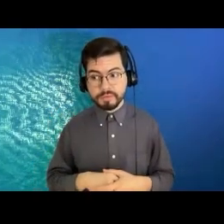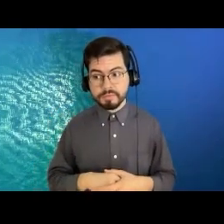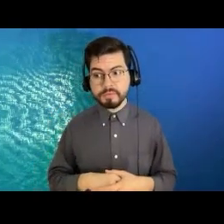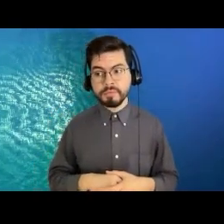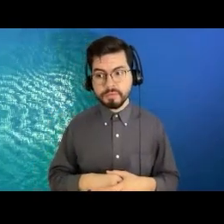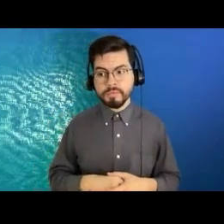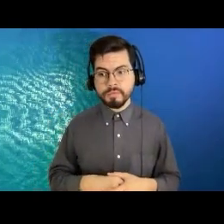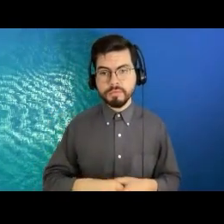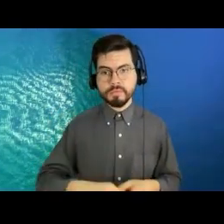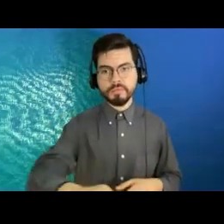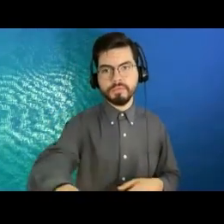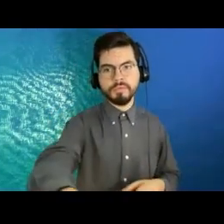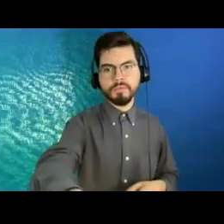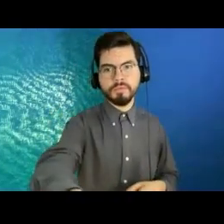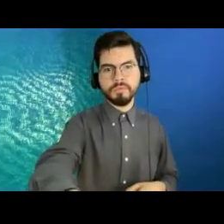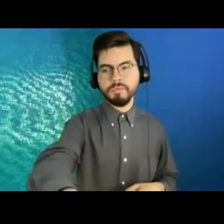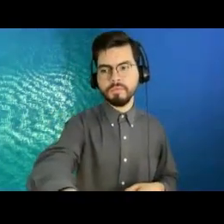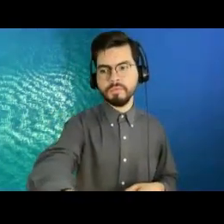Okay.